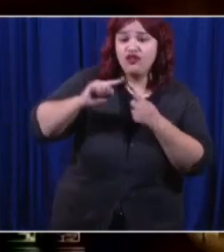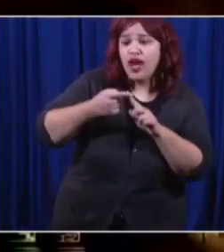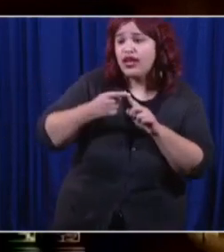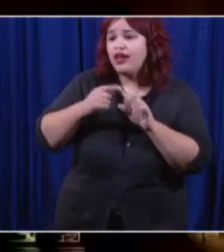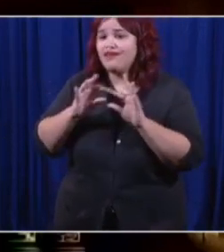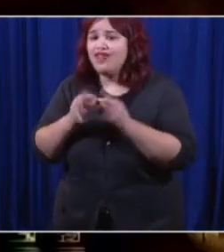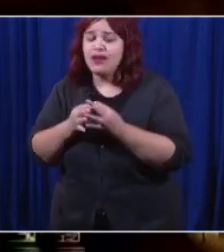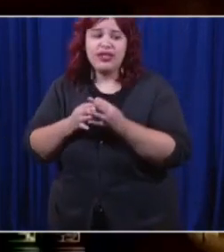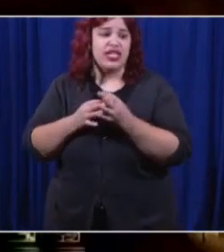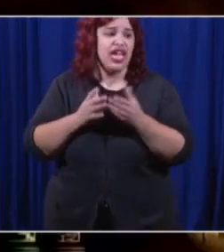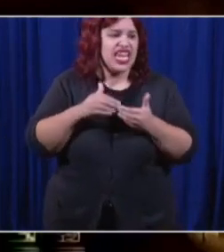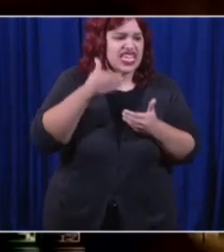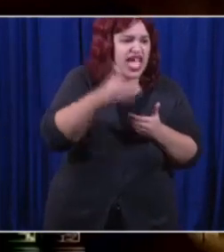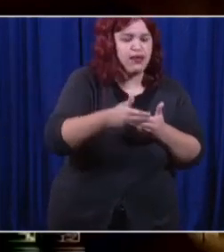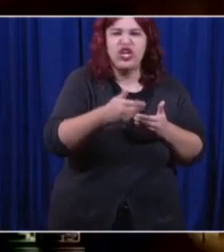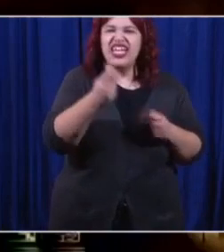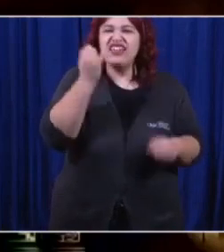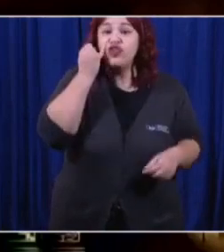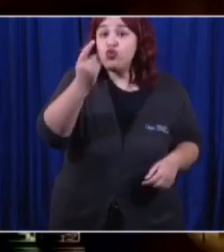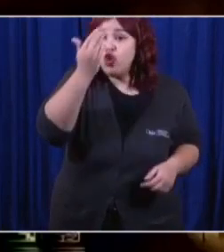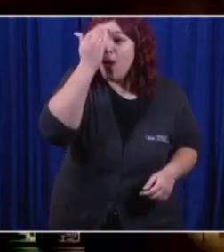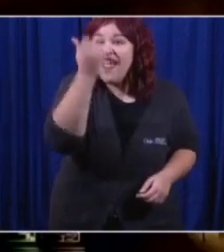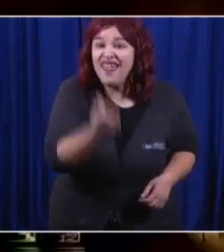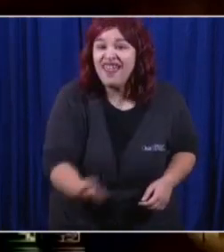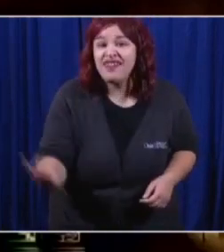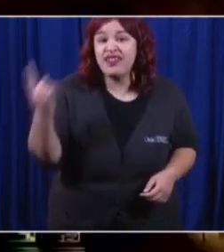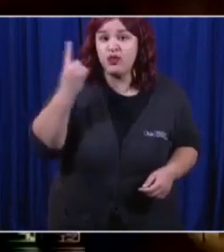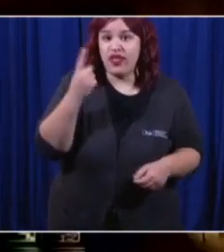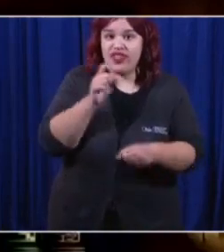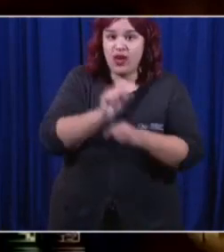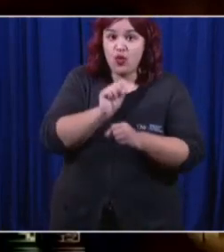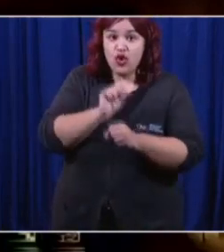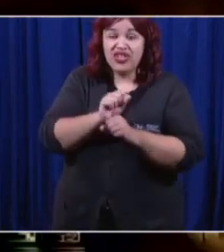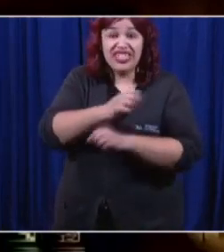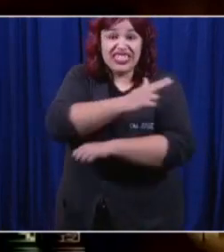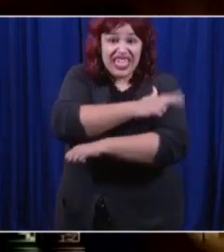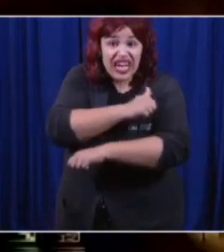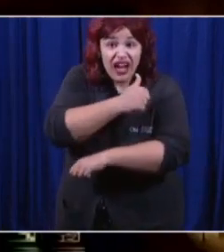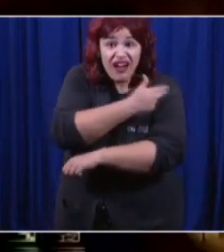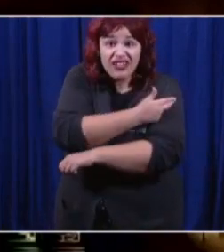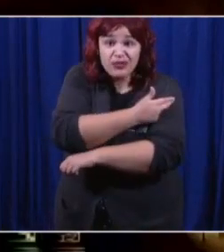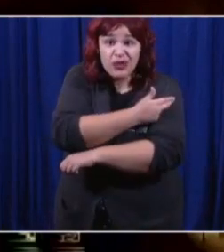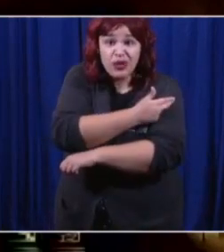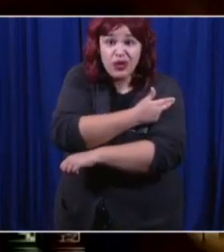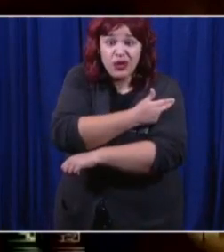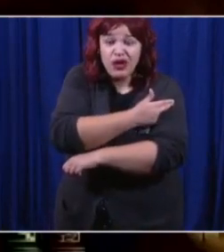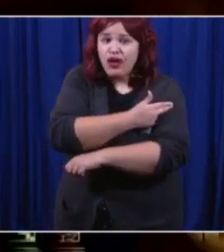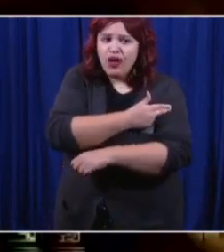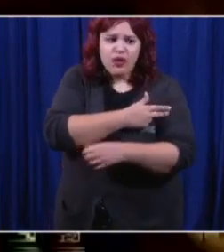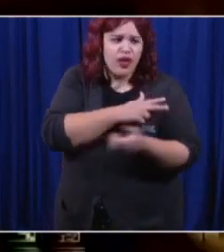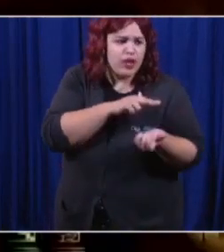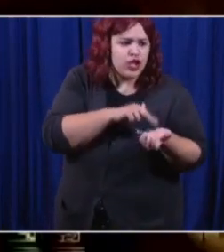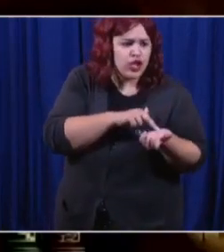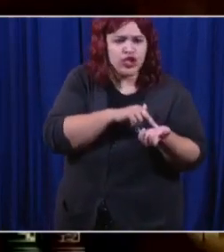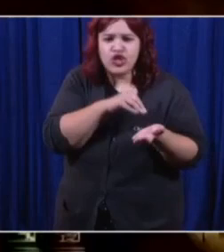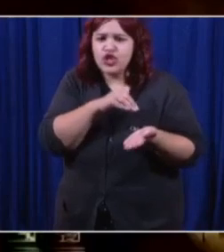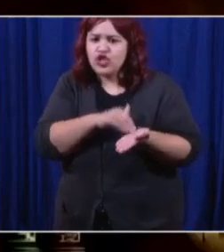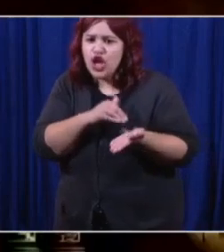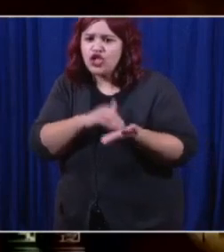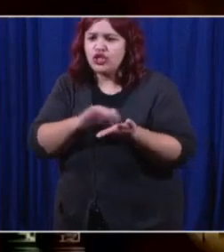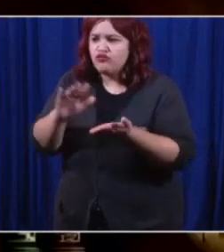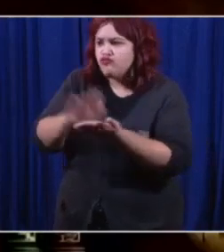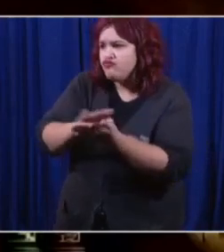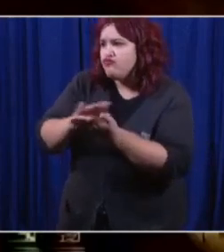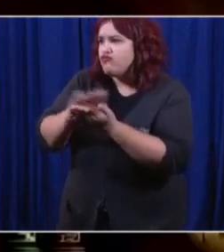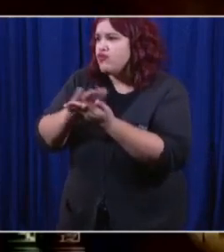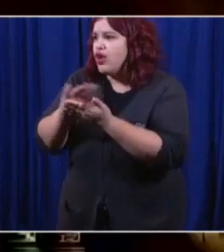nurse, a pharmacist, who works in environmental services at a hospital, who's a doctor, whatever it might be, if you aren't willing